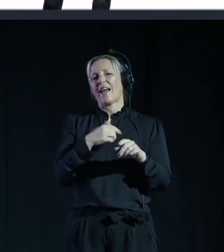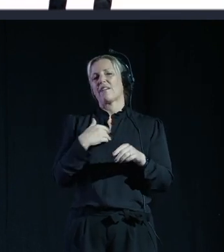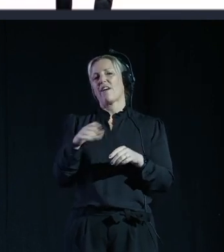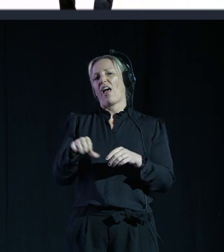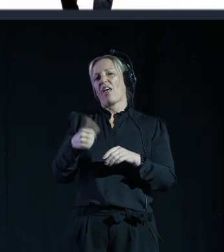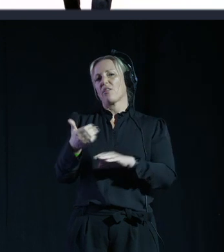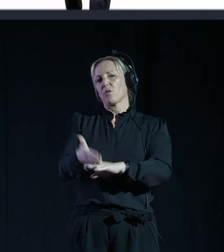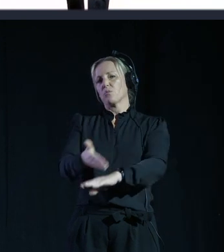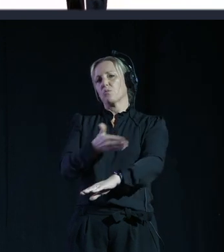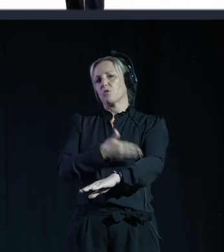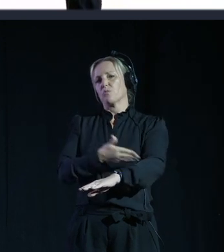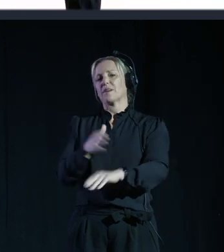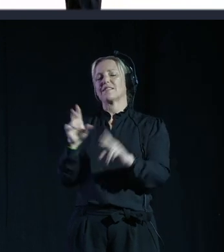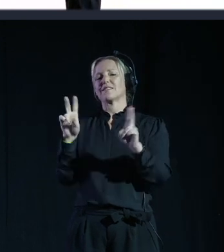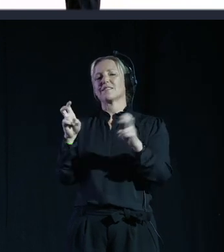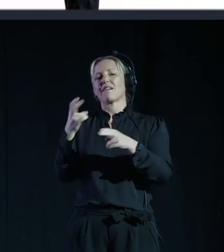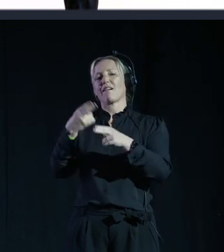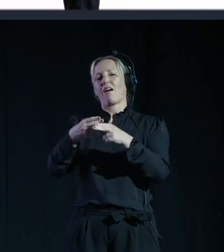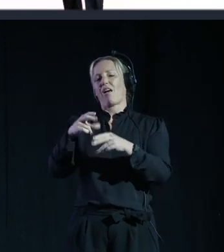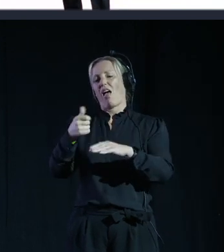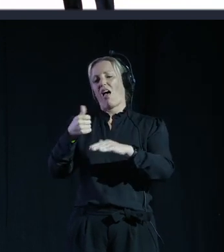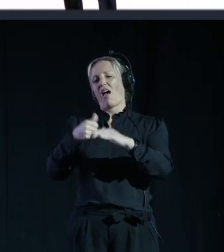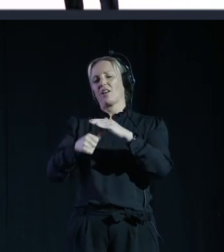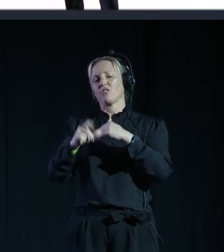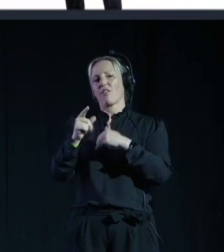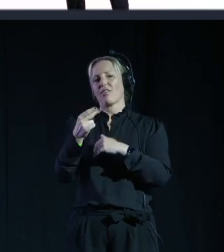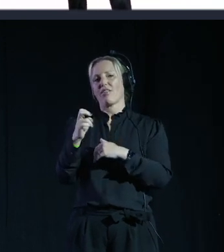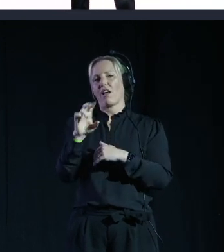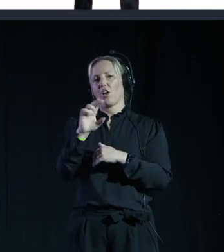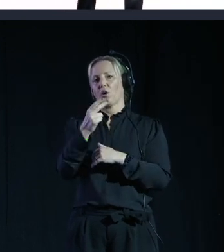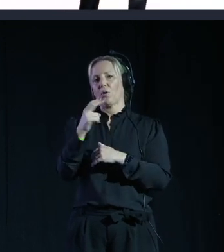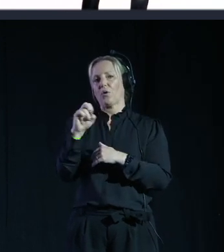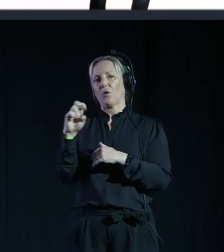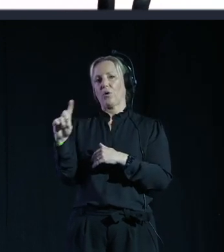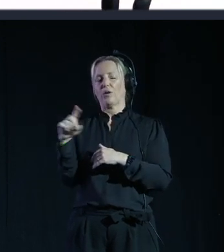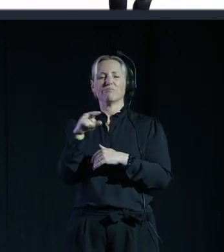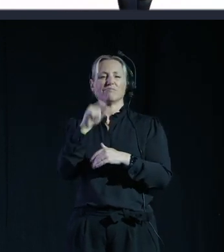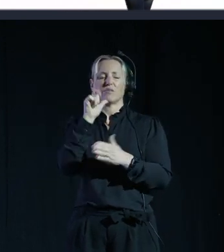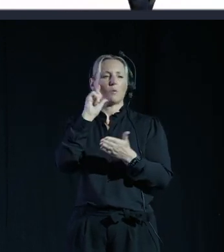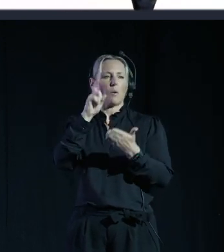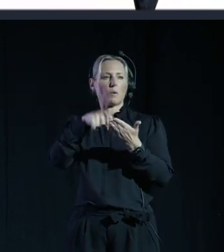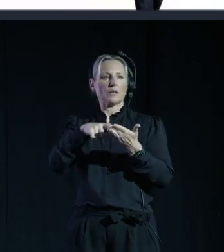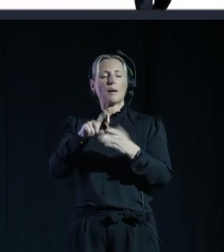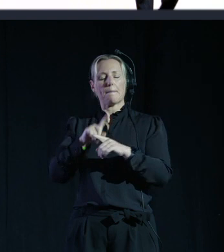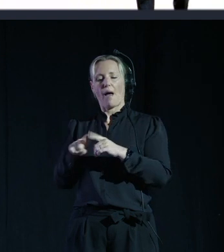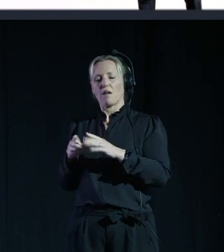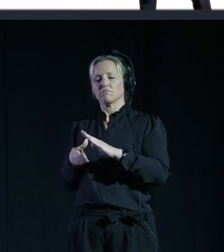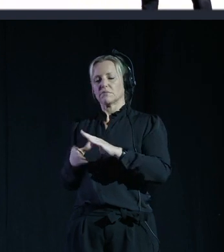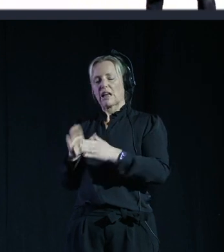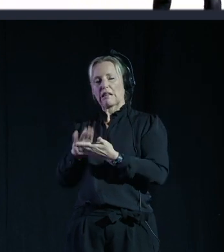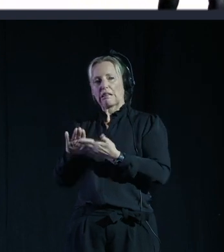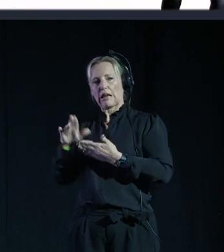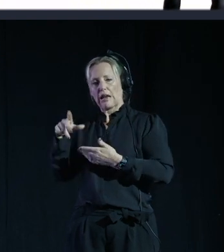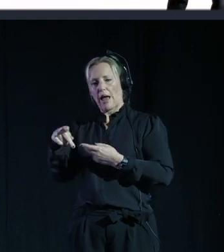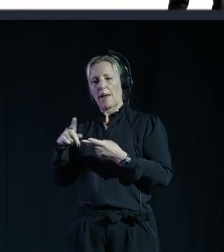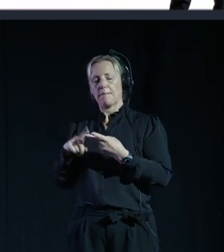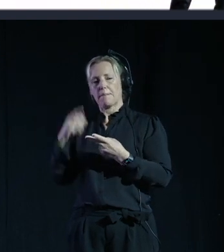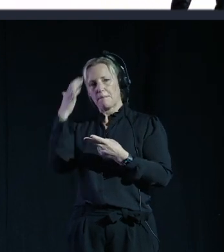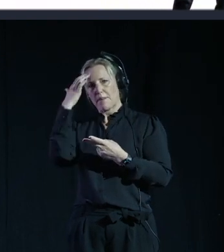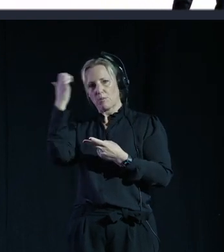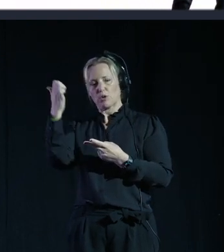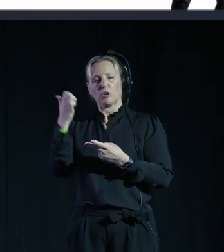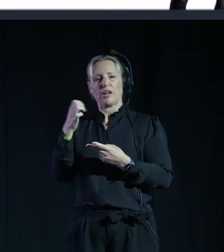to worry about. They just happen for you. So we're doing cleanup. We're making sure our memory footprints are nice and giving you the right